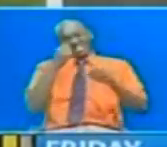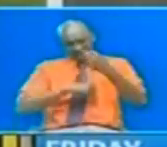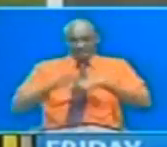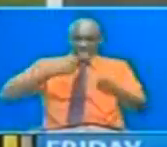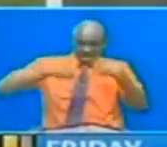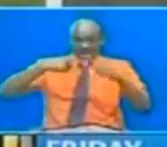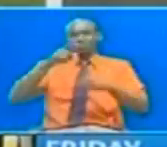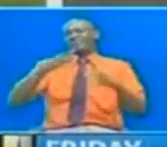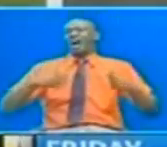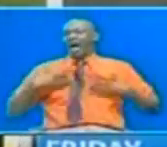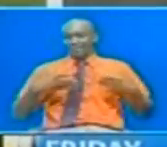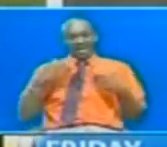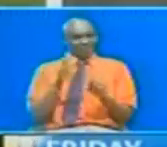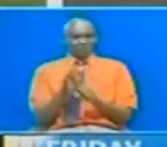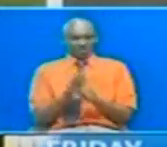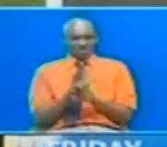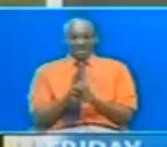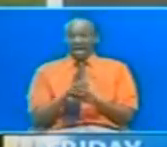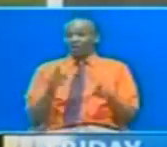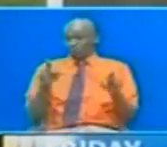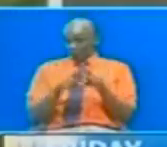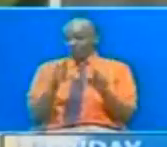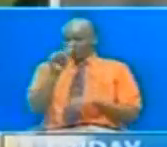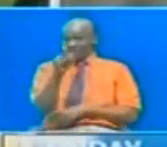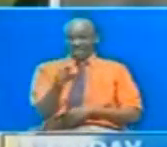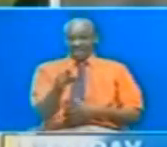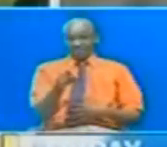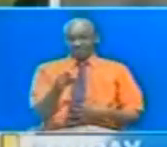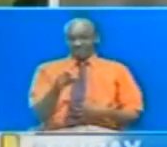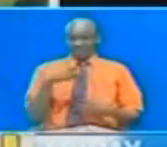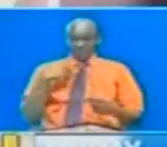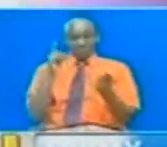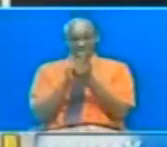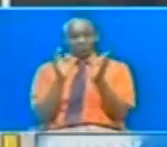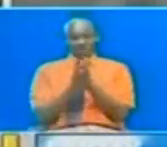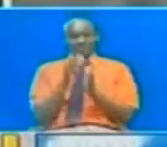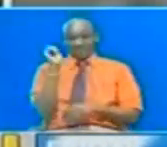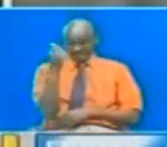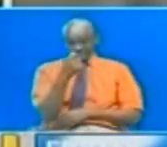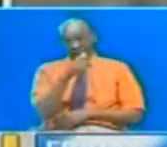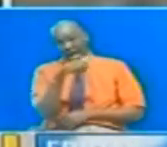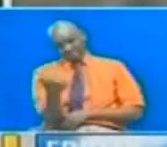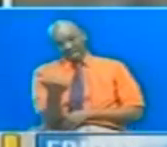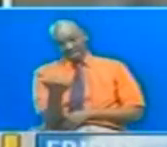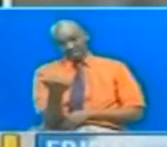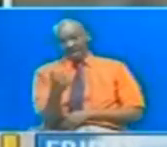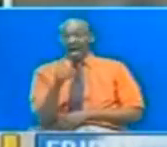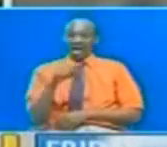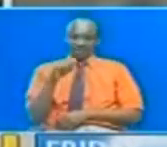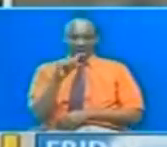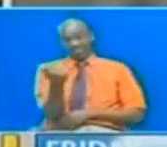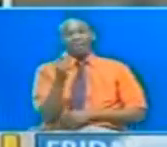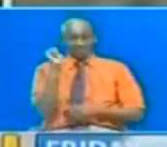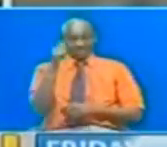Uh-huh. Alifurahi sana. Uh-huh. Na pia bado nikamit president wengine.